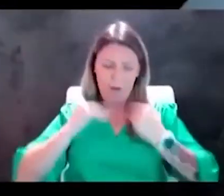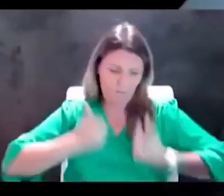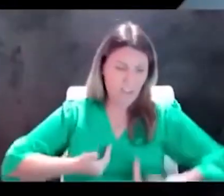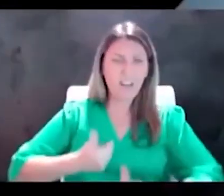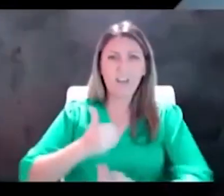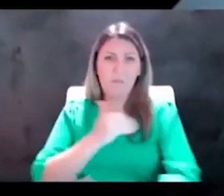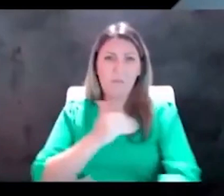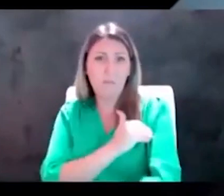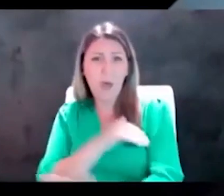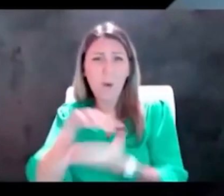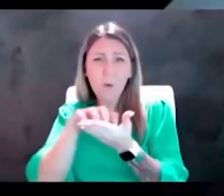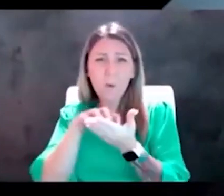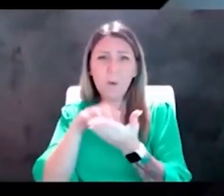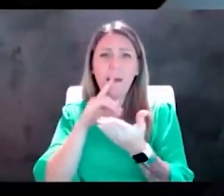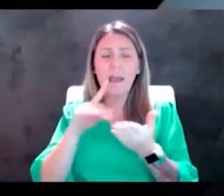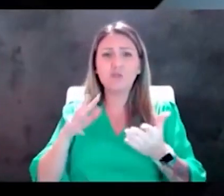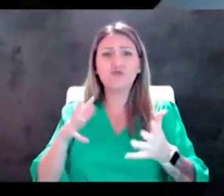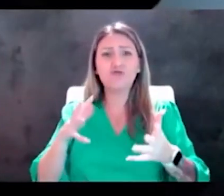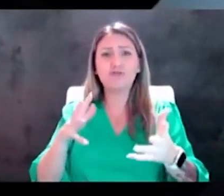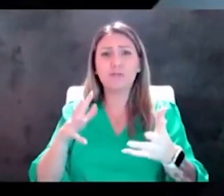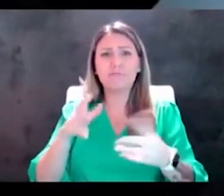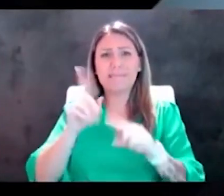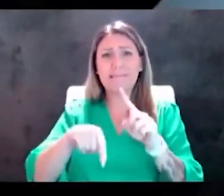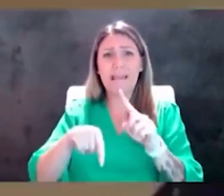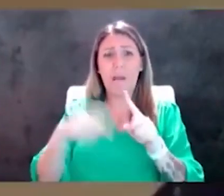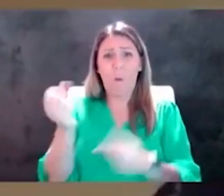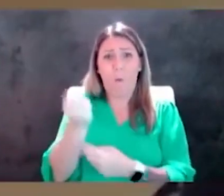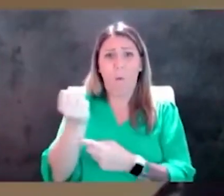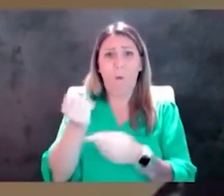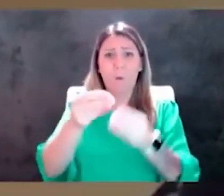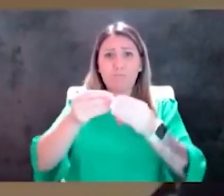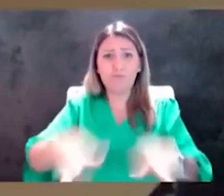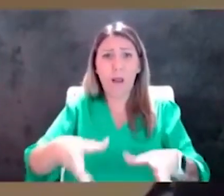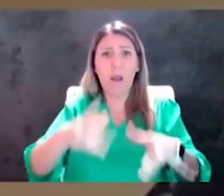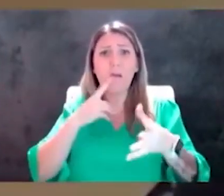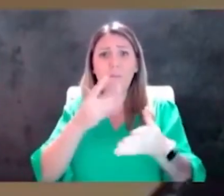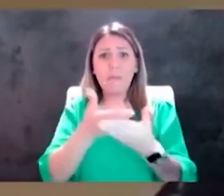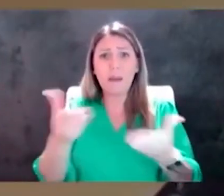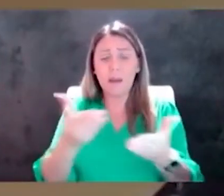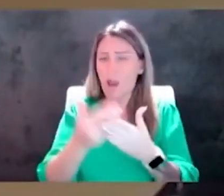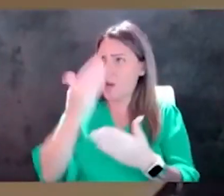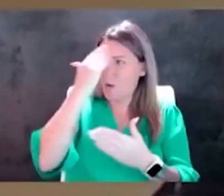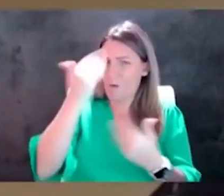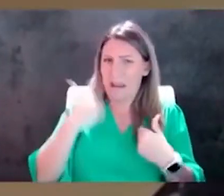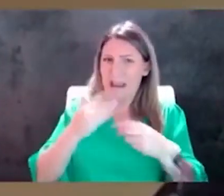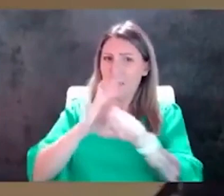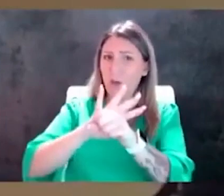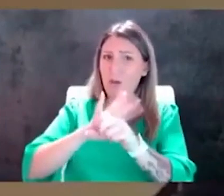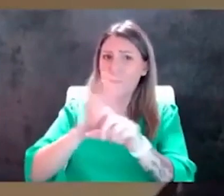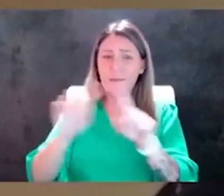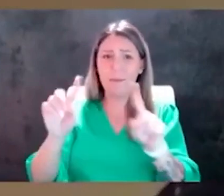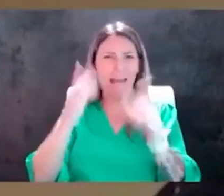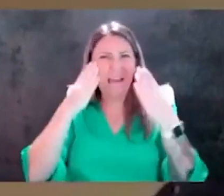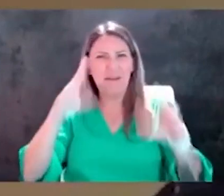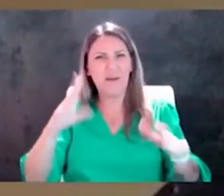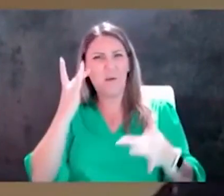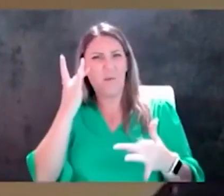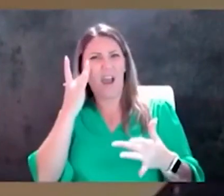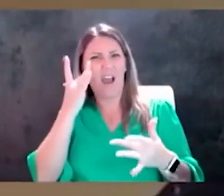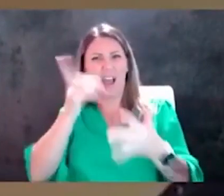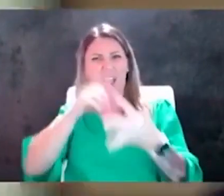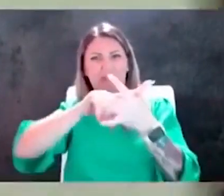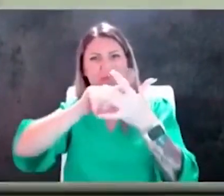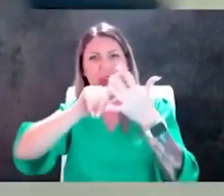tremors causing her to lose her grip and drop things constantly. I knew I had COVID, but I didn't know why I was having all of these